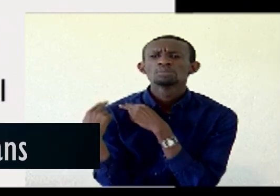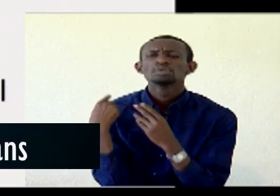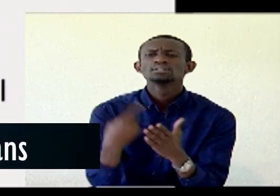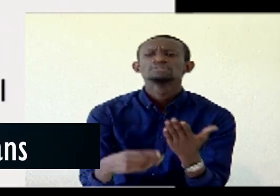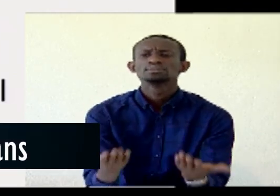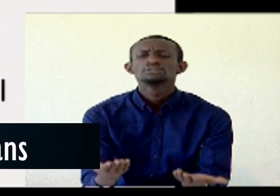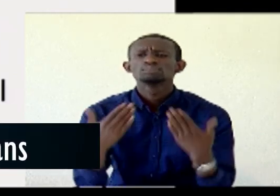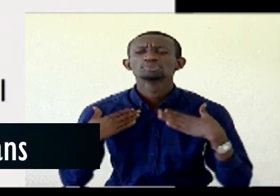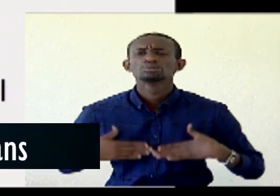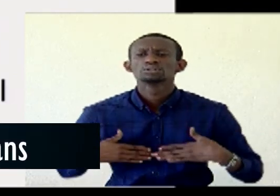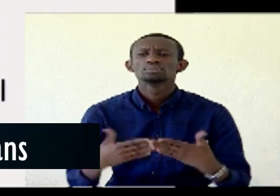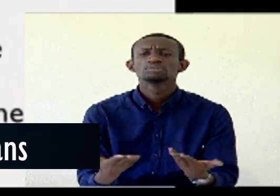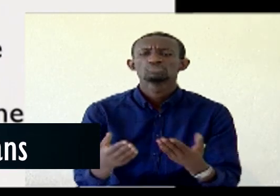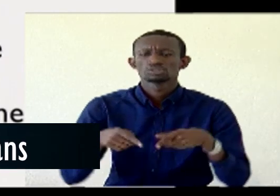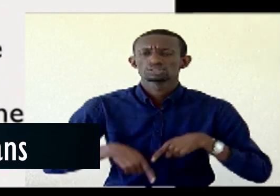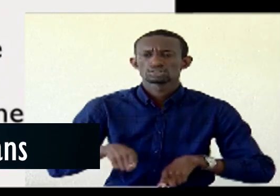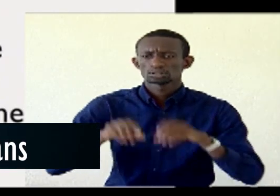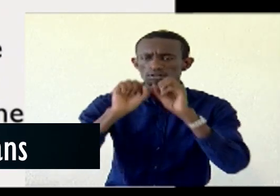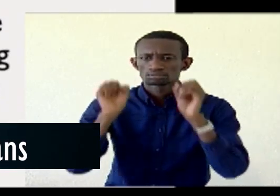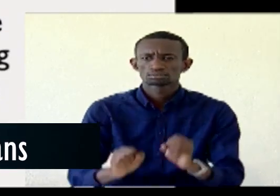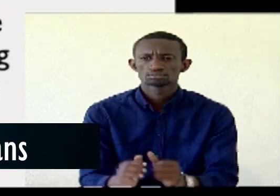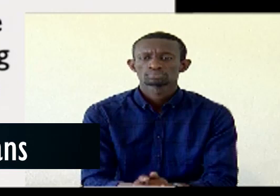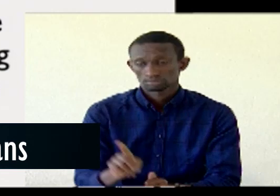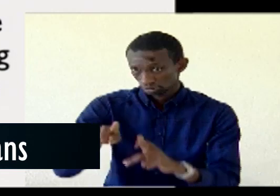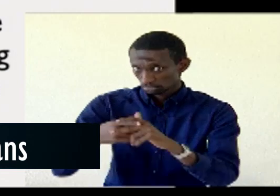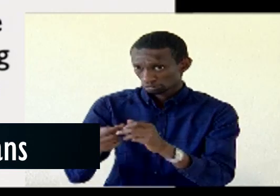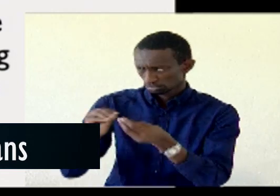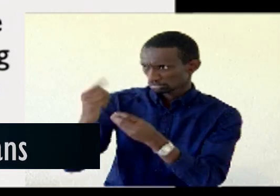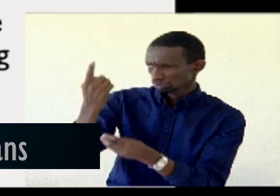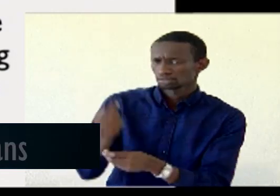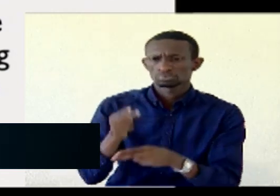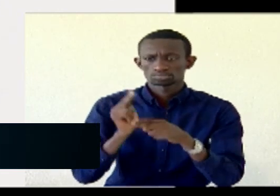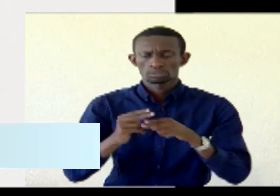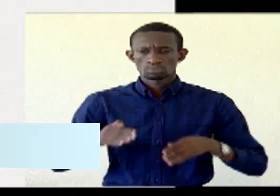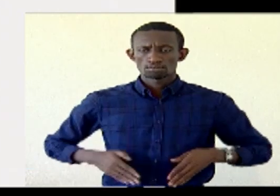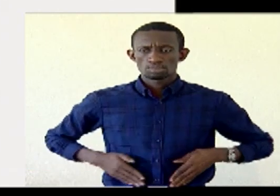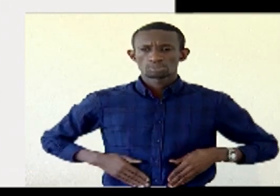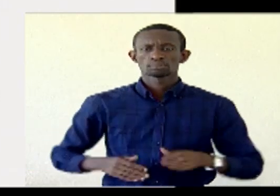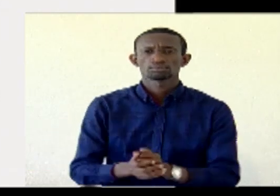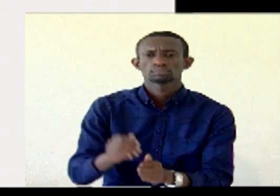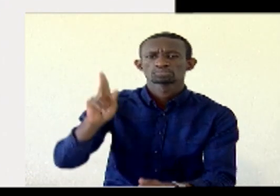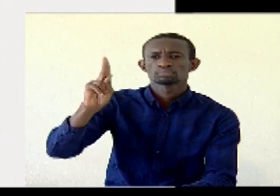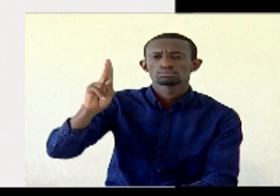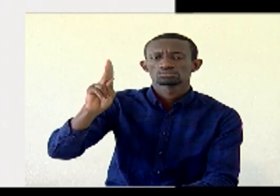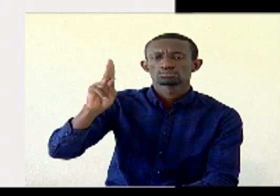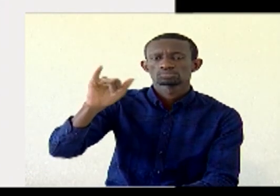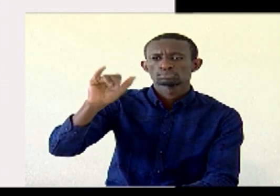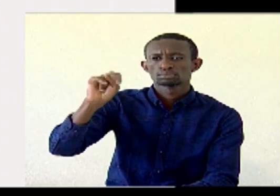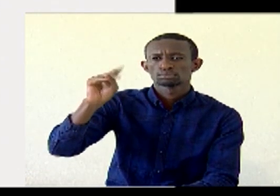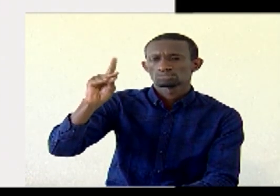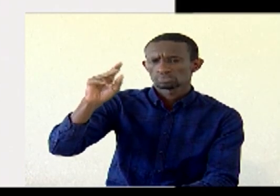that makes up the urinary system? Let's start with the number one, which is the kidney. Number one is the kidney. We